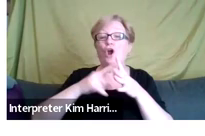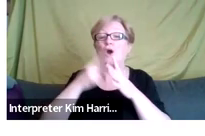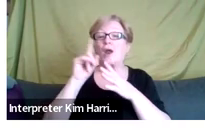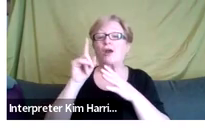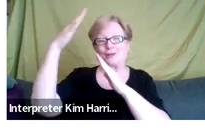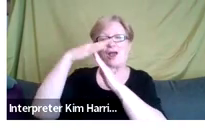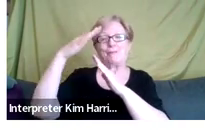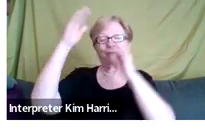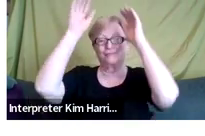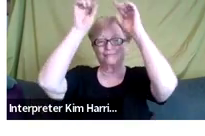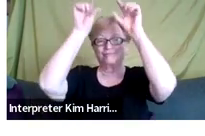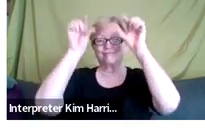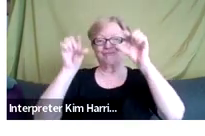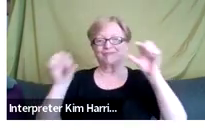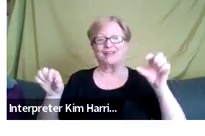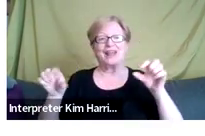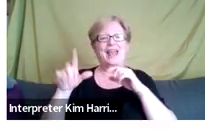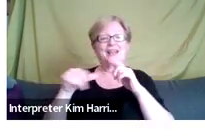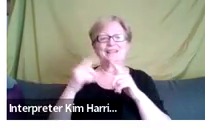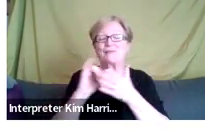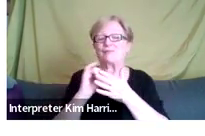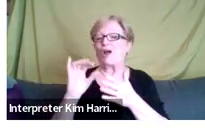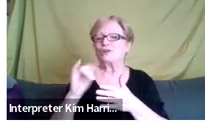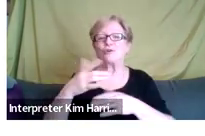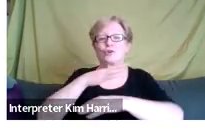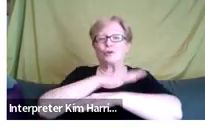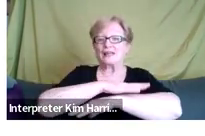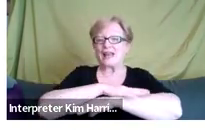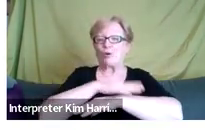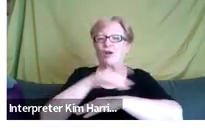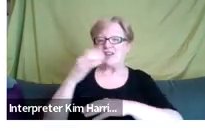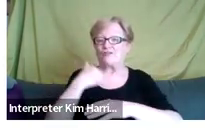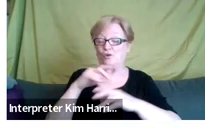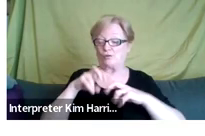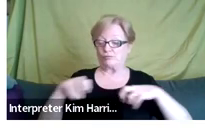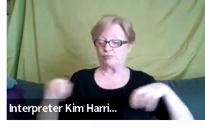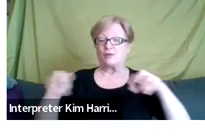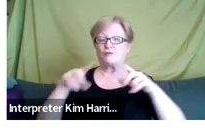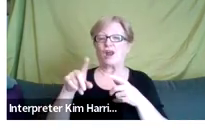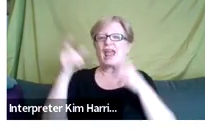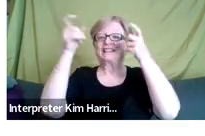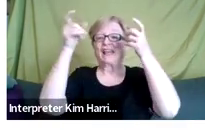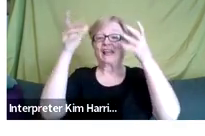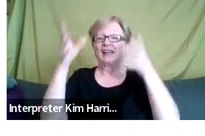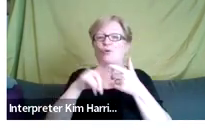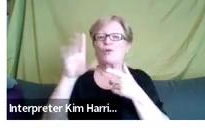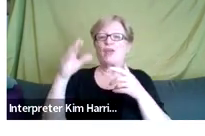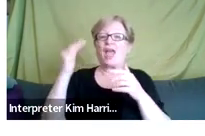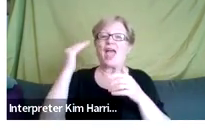Again, going back to the table, if your lead, if your executives or the heads of your